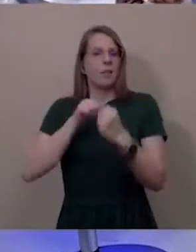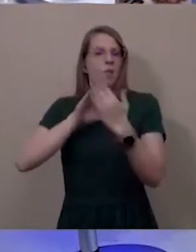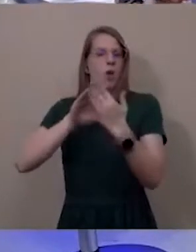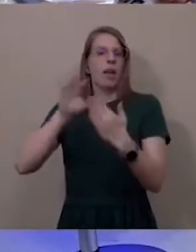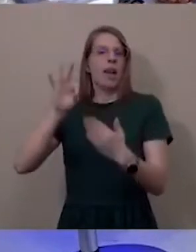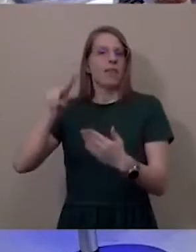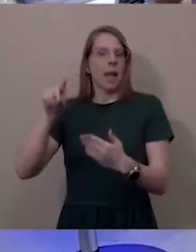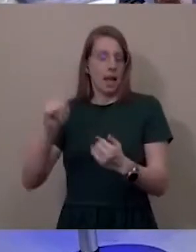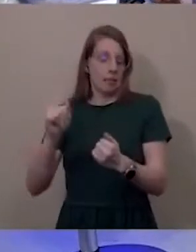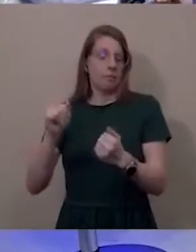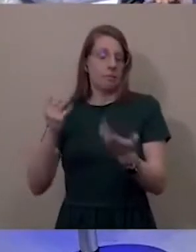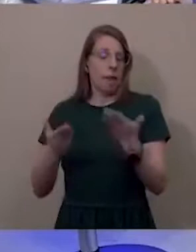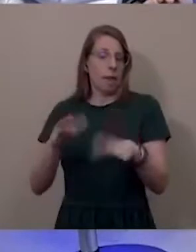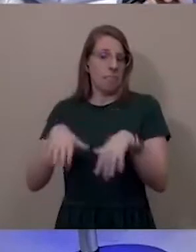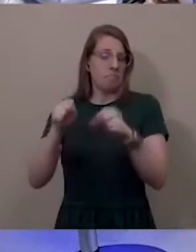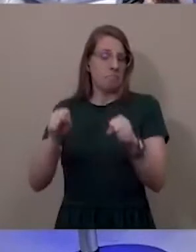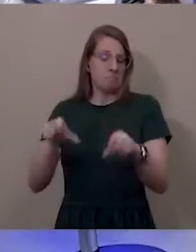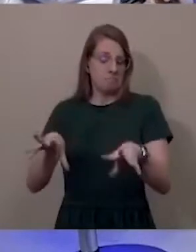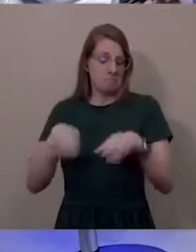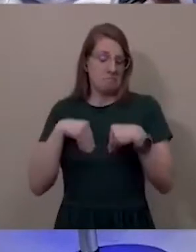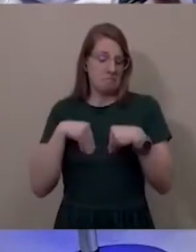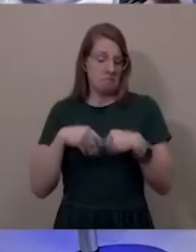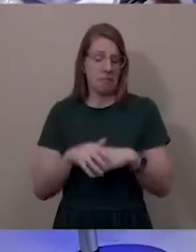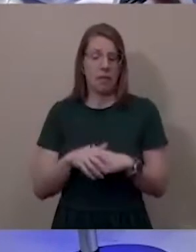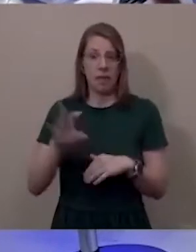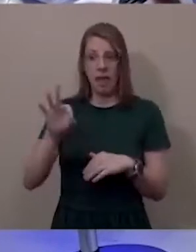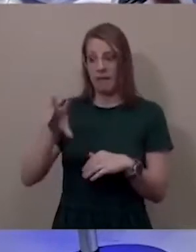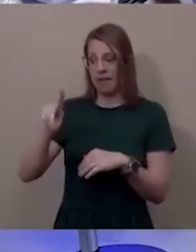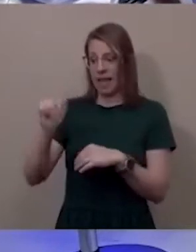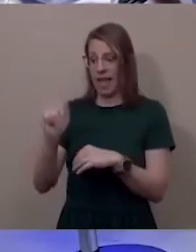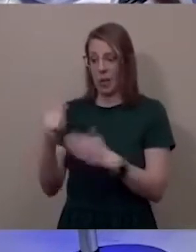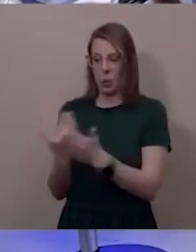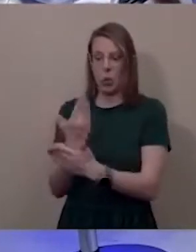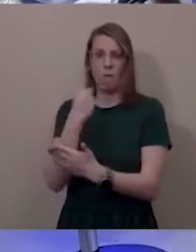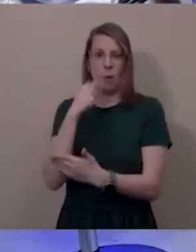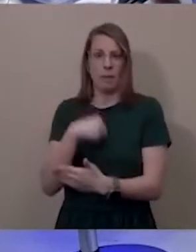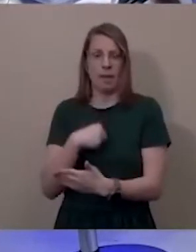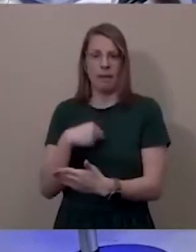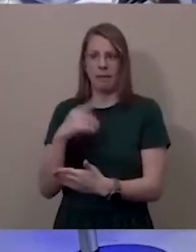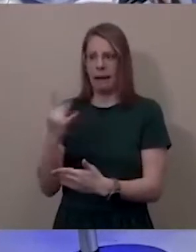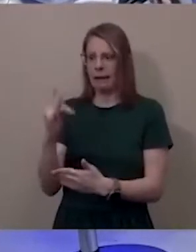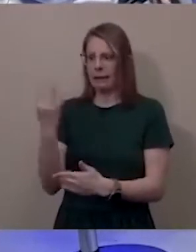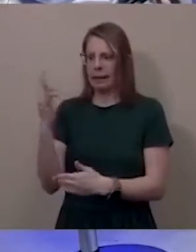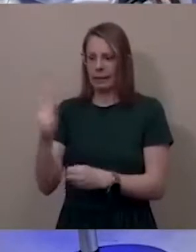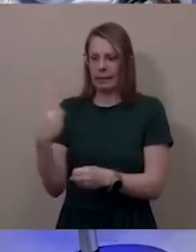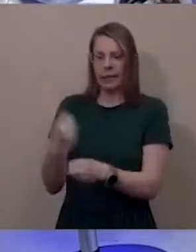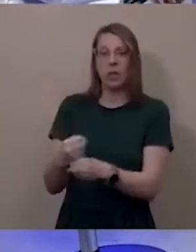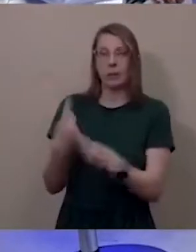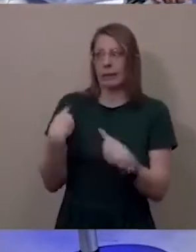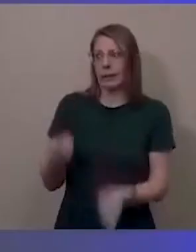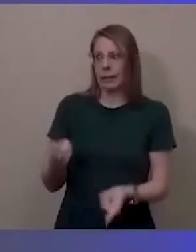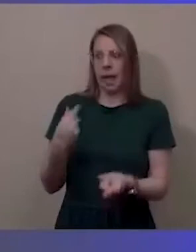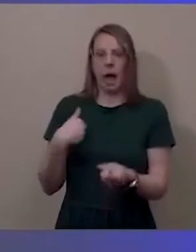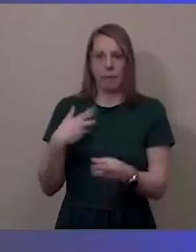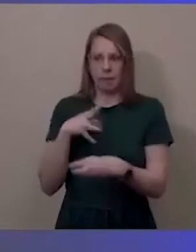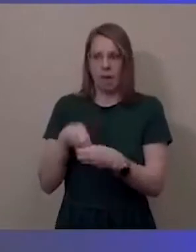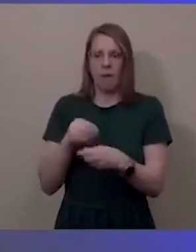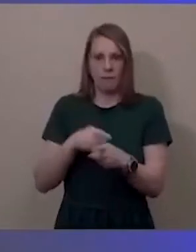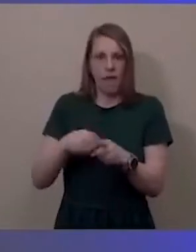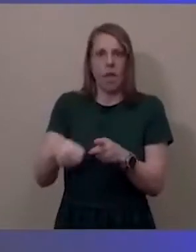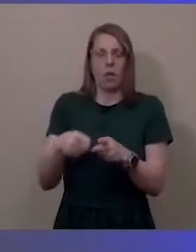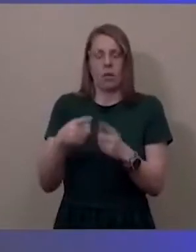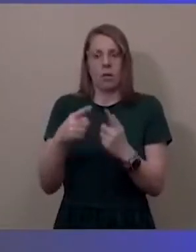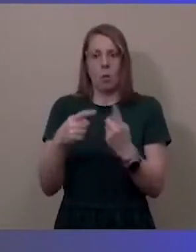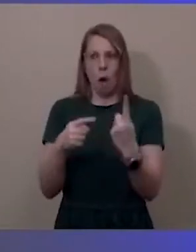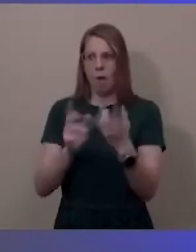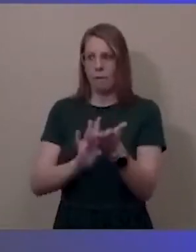take. This is new to me, this whole FDA thing, because as I said, it's been 18, 19 years. Actually, since I've been in the field, one drug's come along,